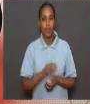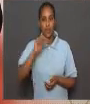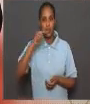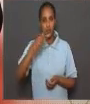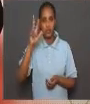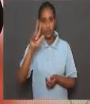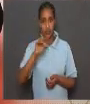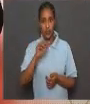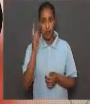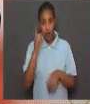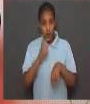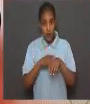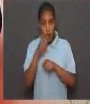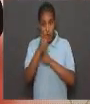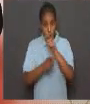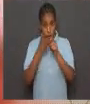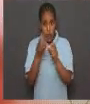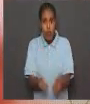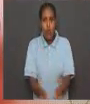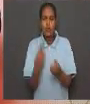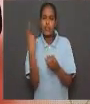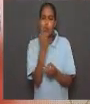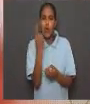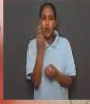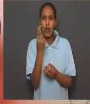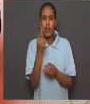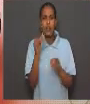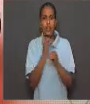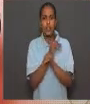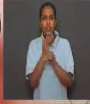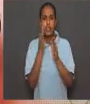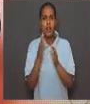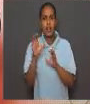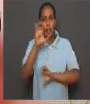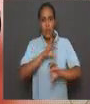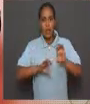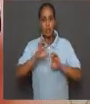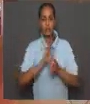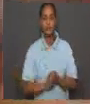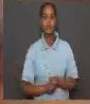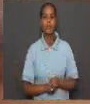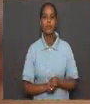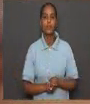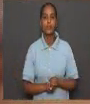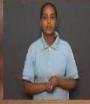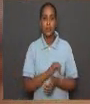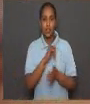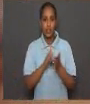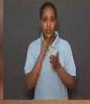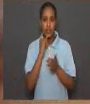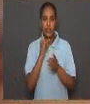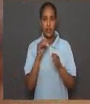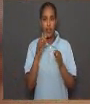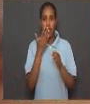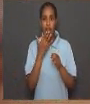Ammonia is one of the world's most important industrial chemicals. It is a